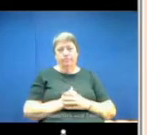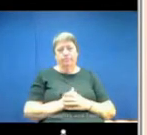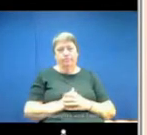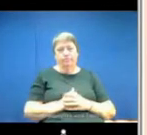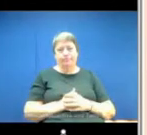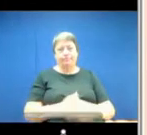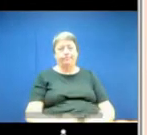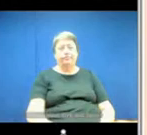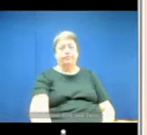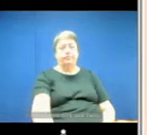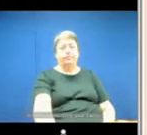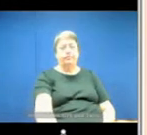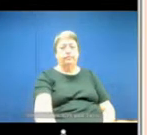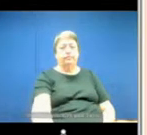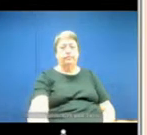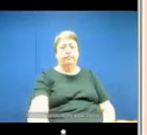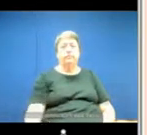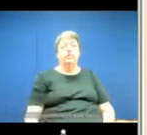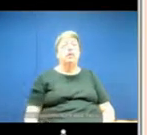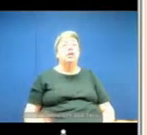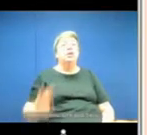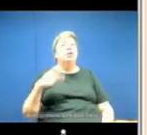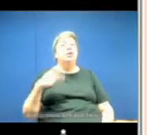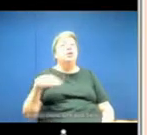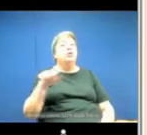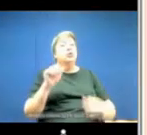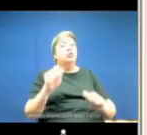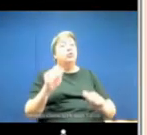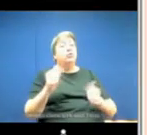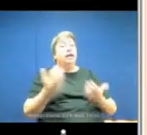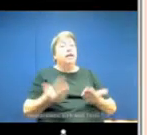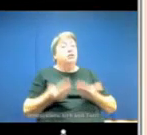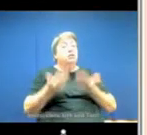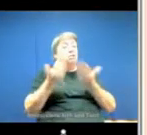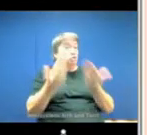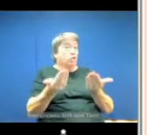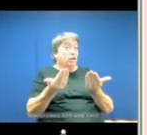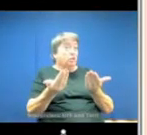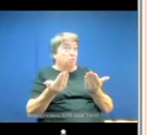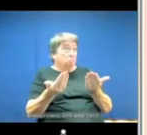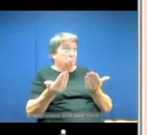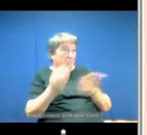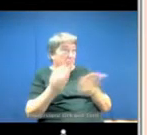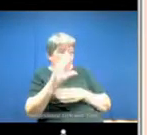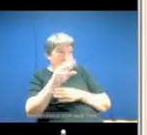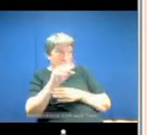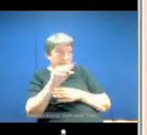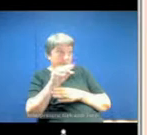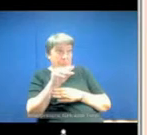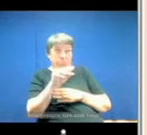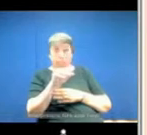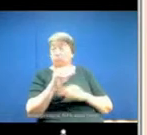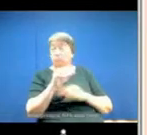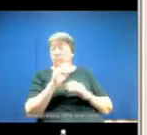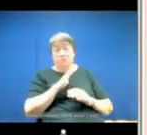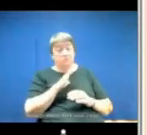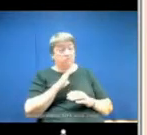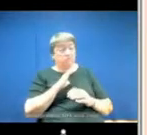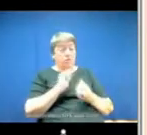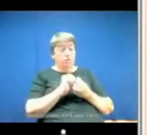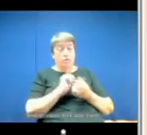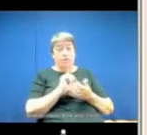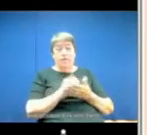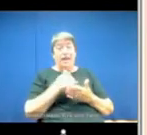You can suggest that the deposition is videotaped. I have no problem with that. Again, I think it's